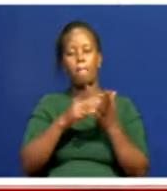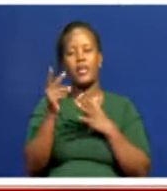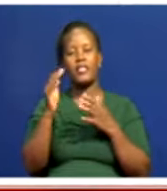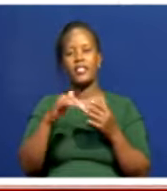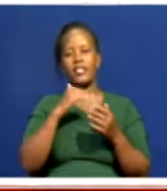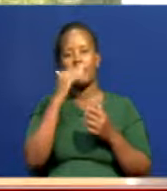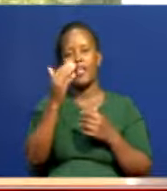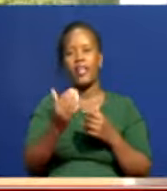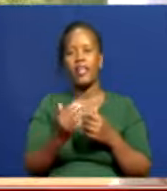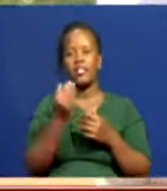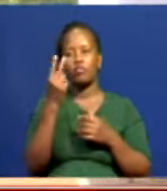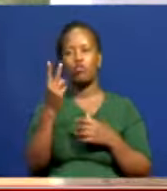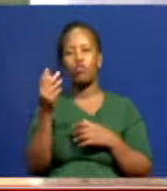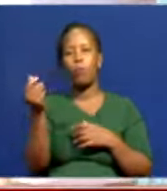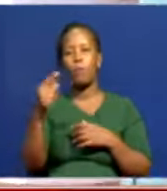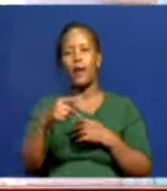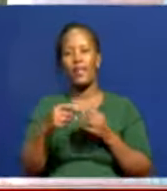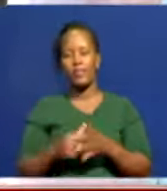2 months.